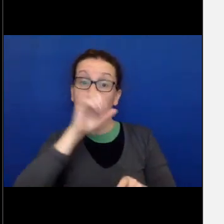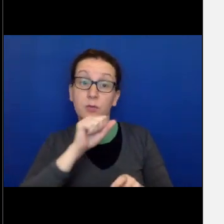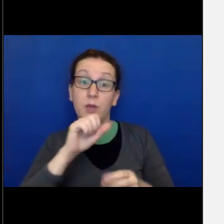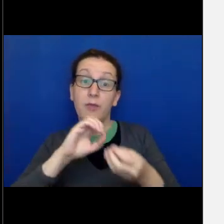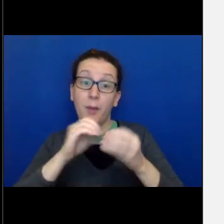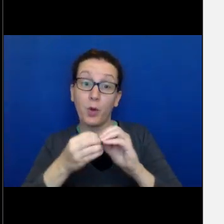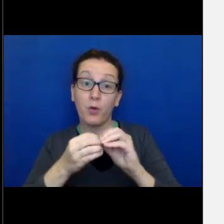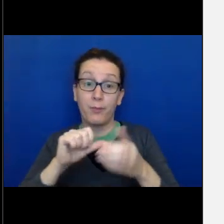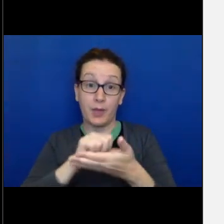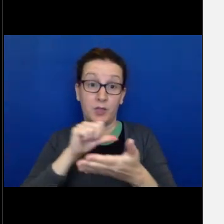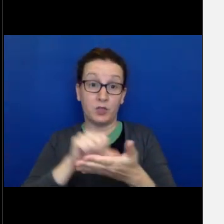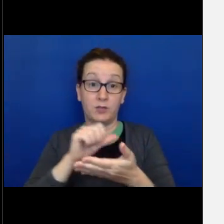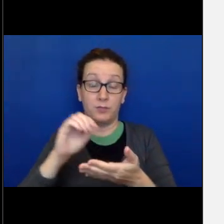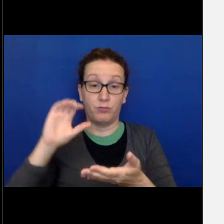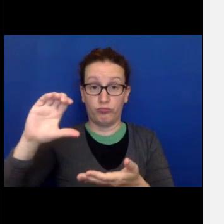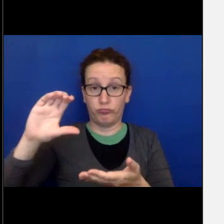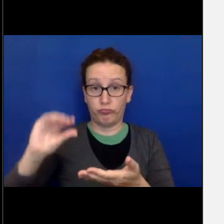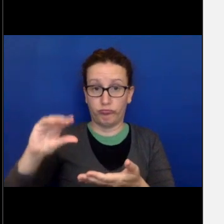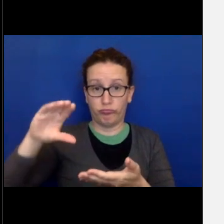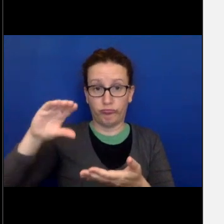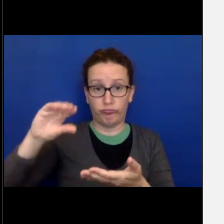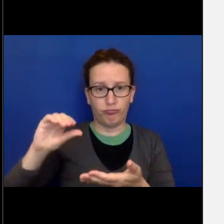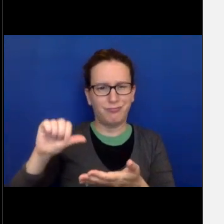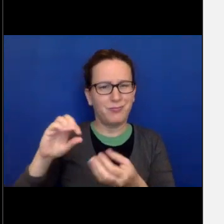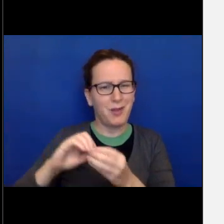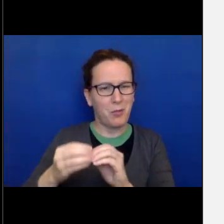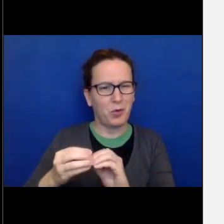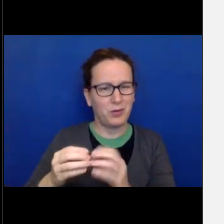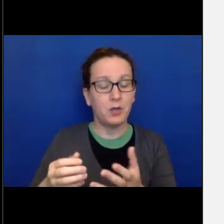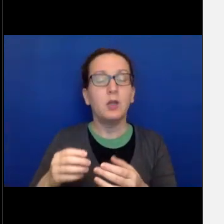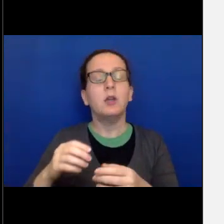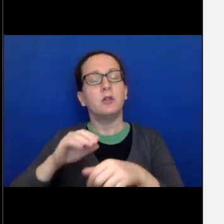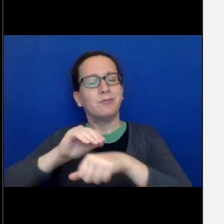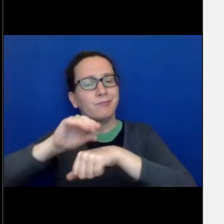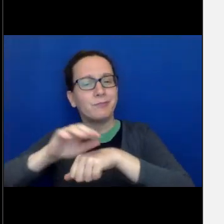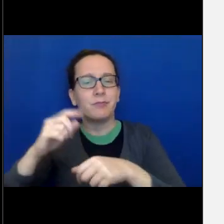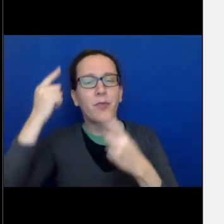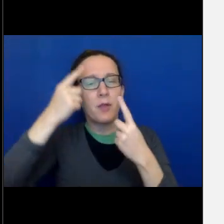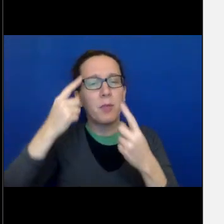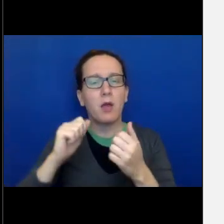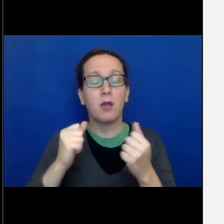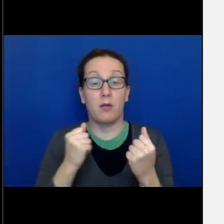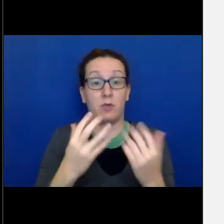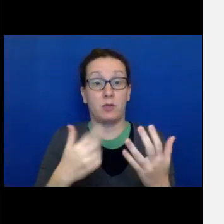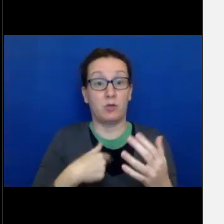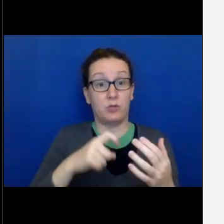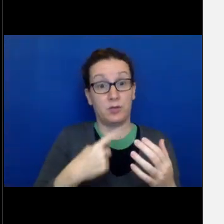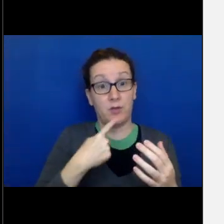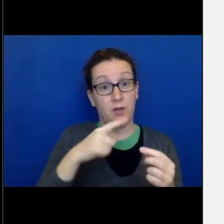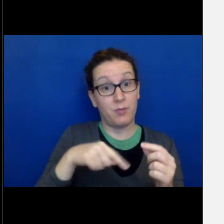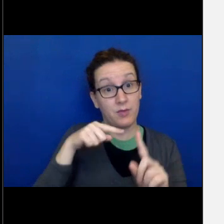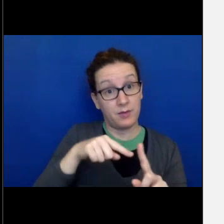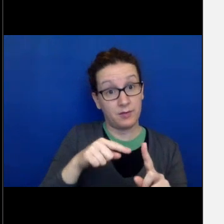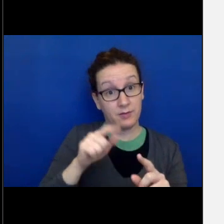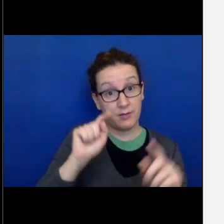And this counts as sort of a guide for you to think about how much should I be saying about this particular